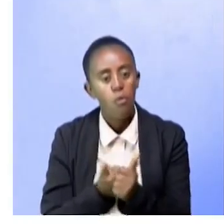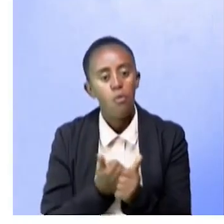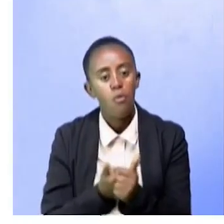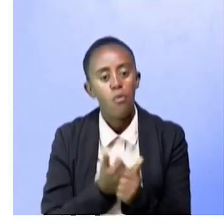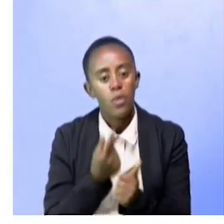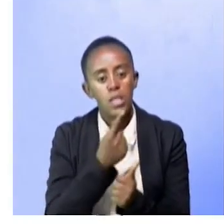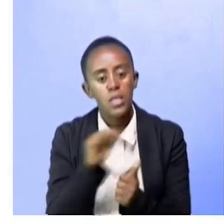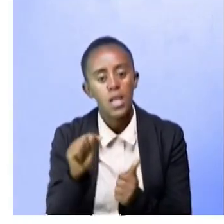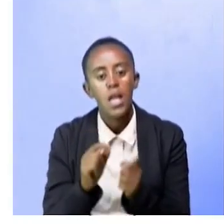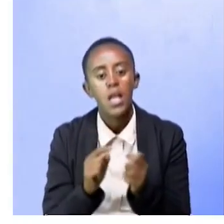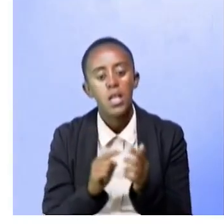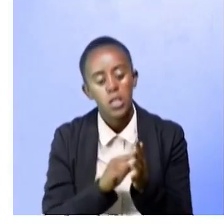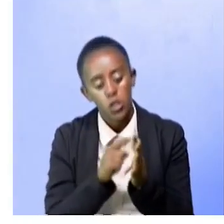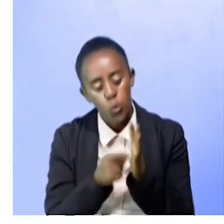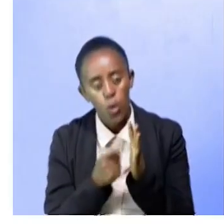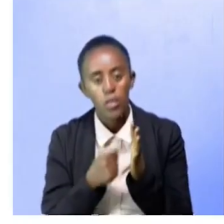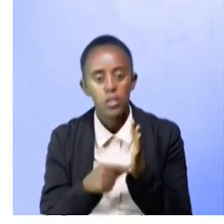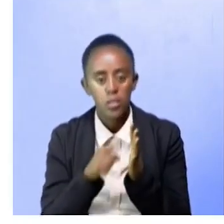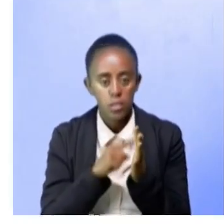the sequence.